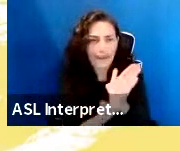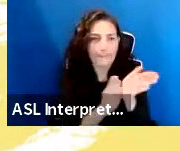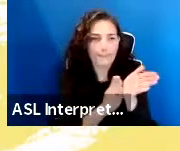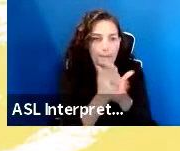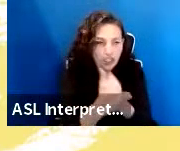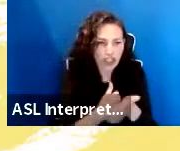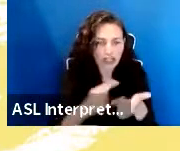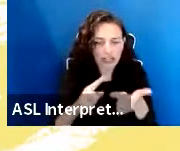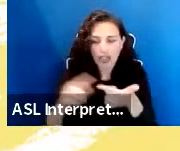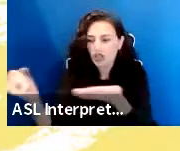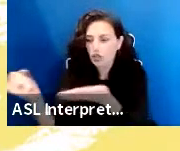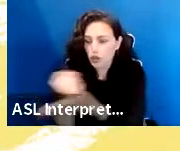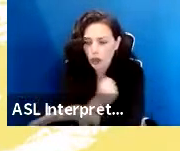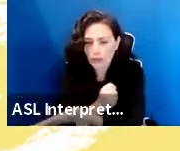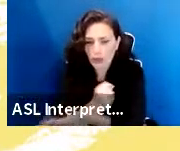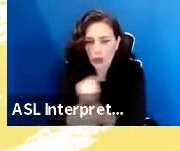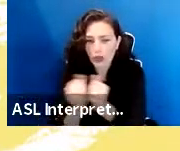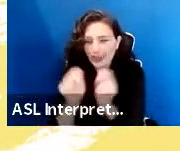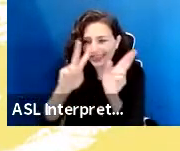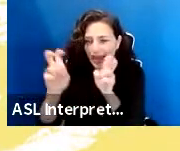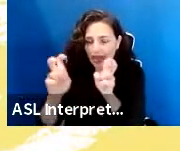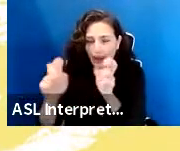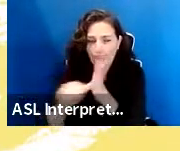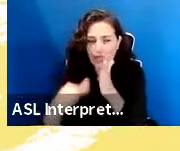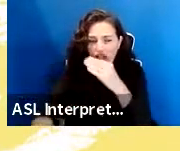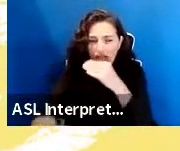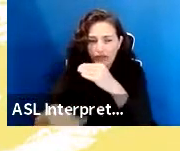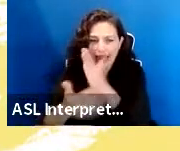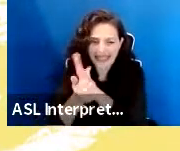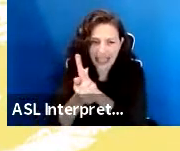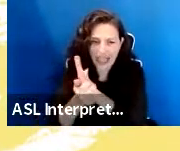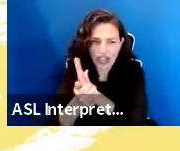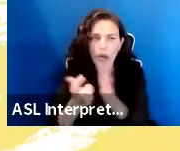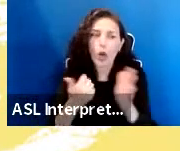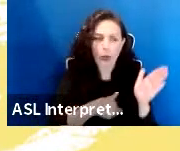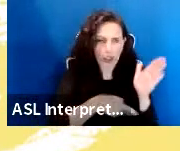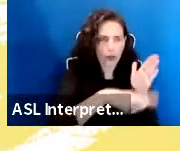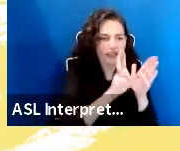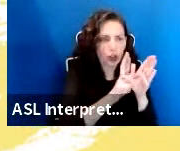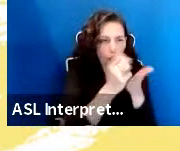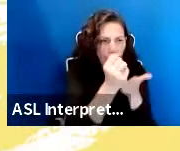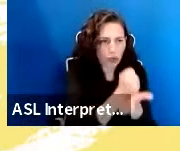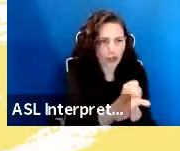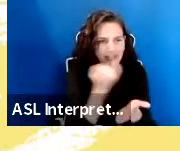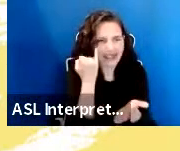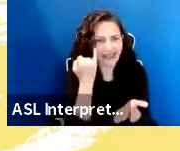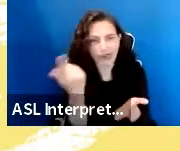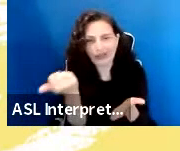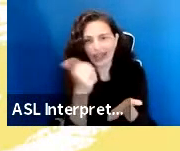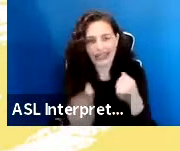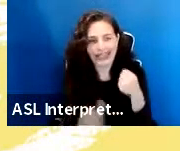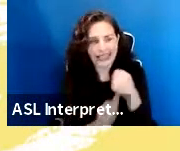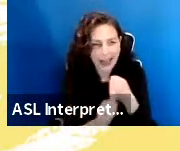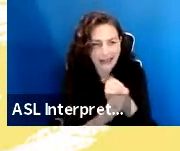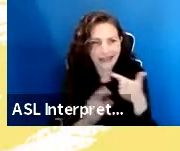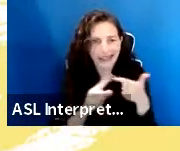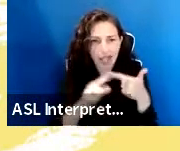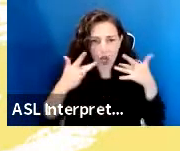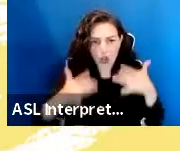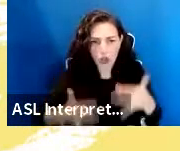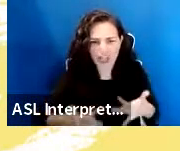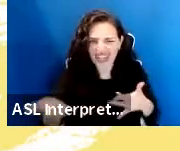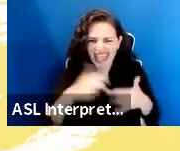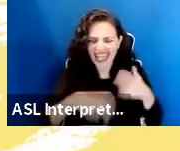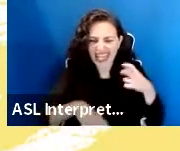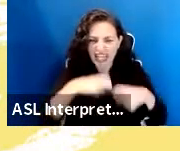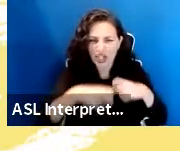page attached to your script. We do like to review those scripts just to ensure that any stunts, nudity, any of those issues